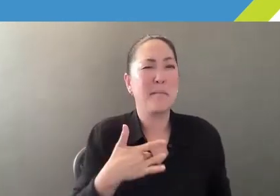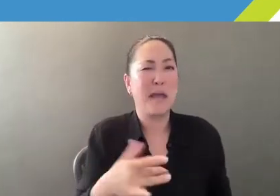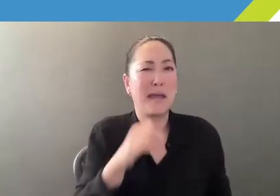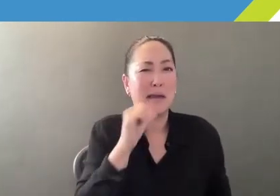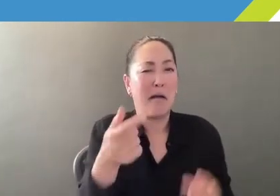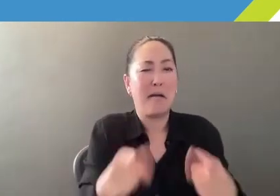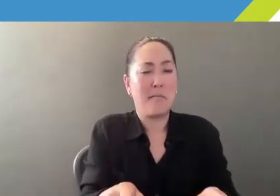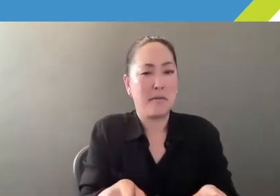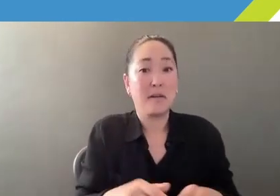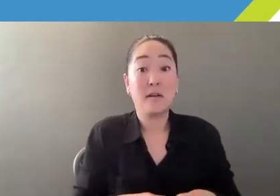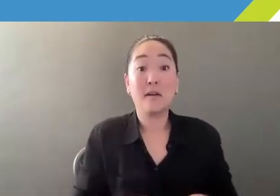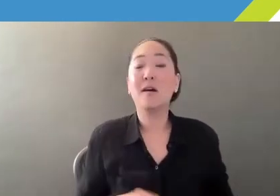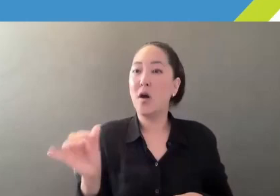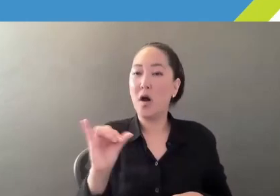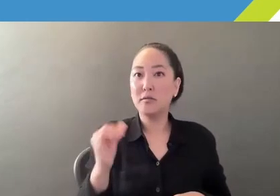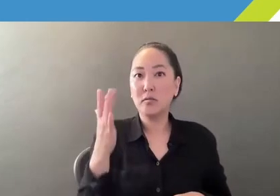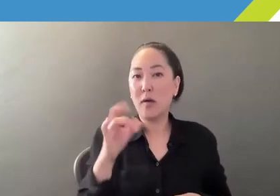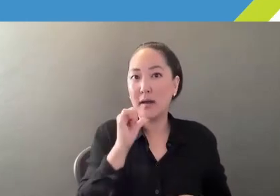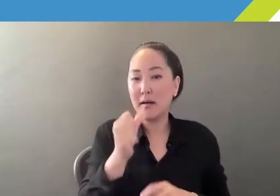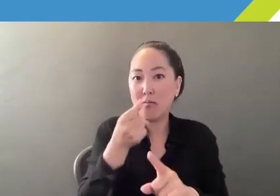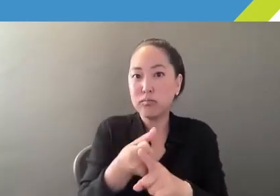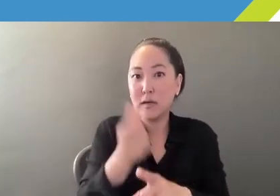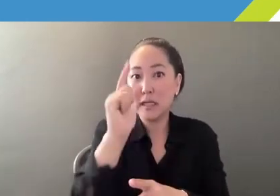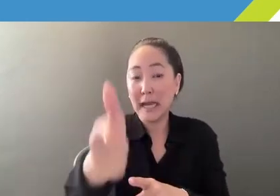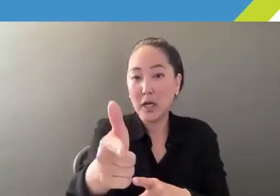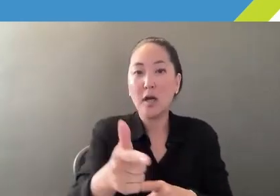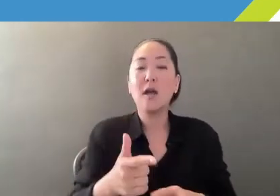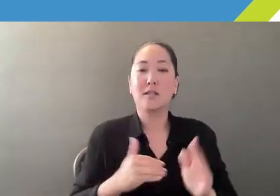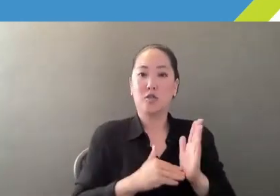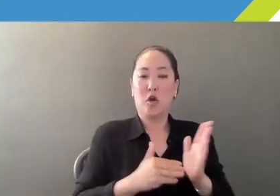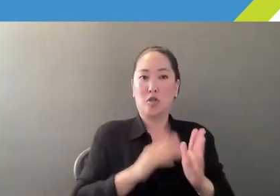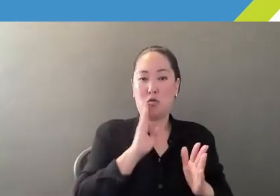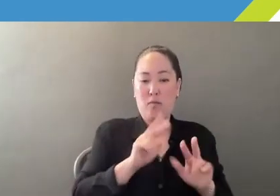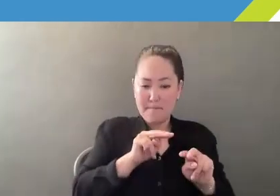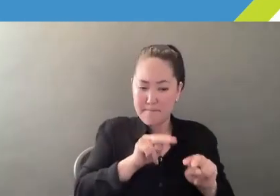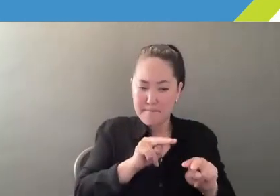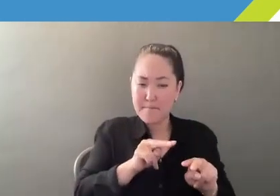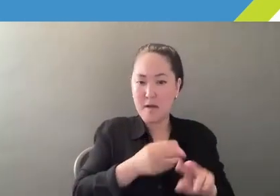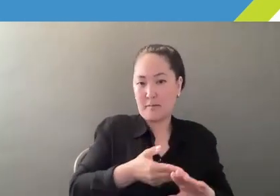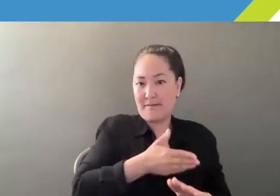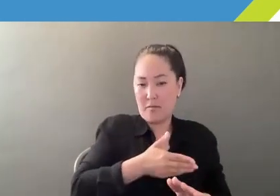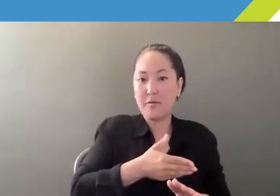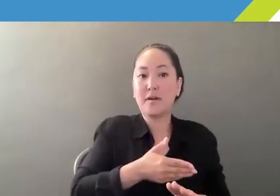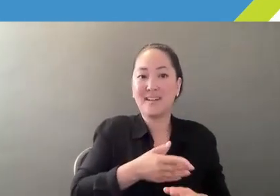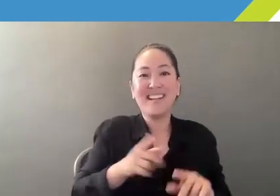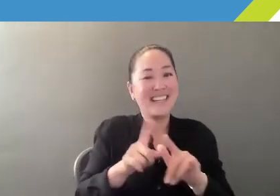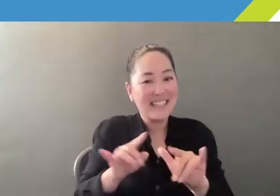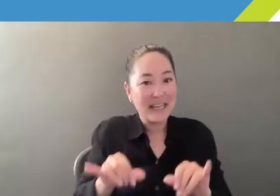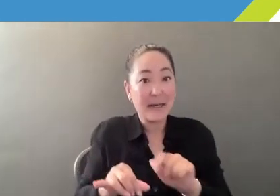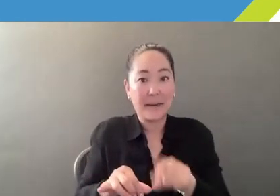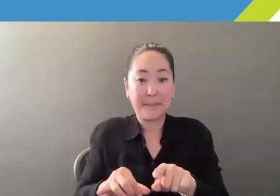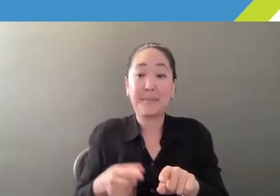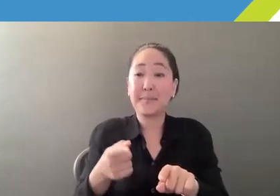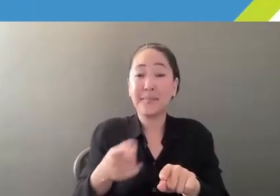we spend a lot of time trying to pick it up long before it happens. But it's a reality of having inflammation for decades and decades and